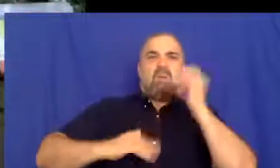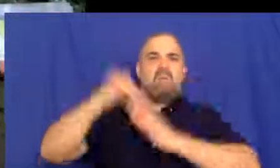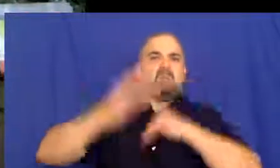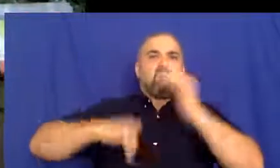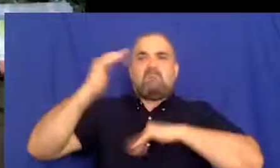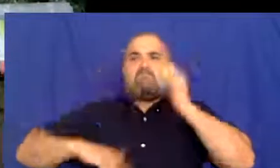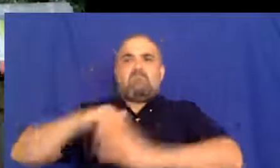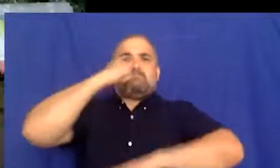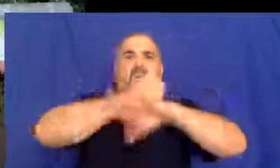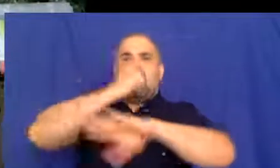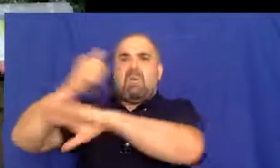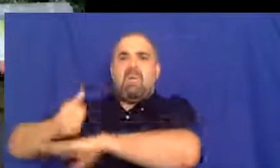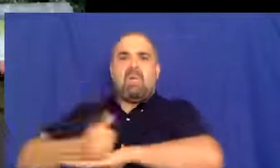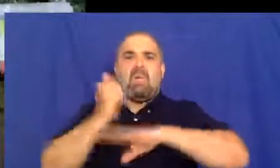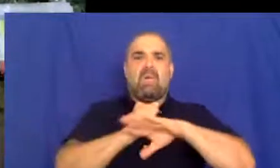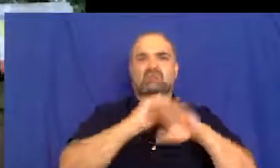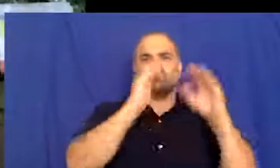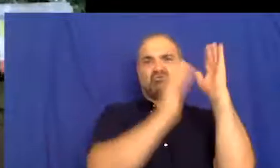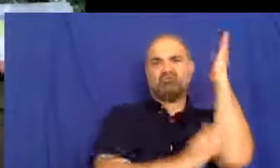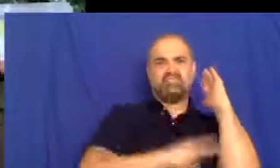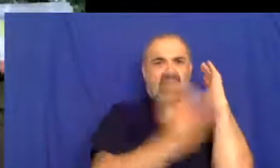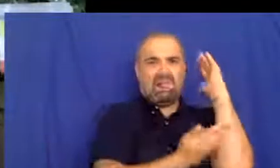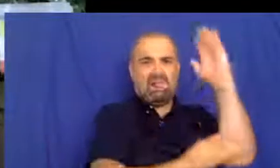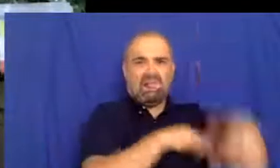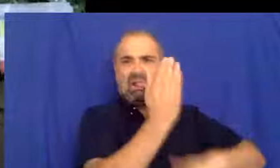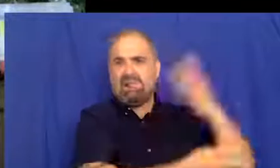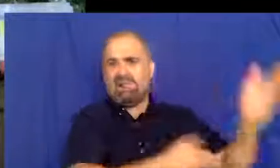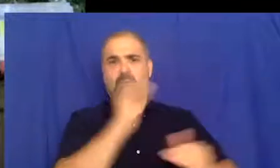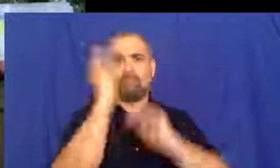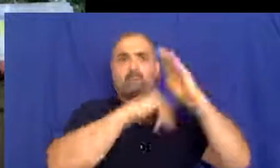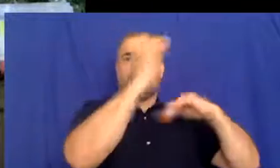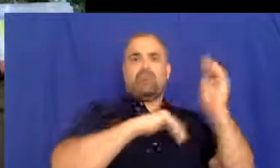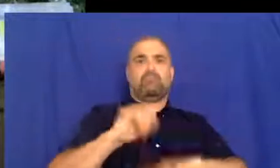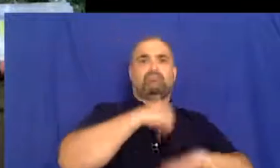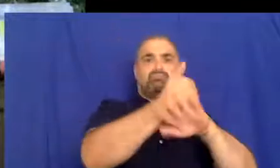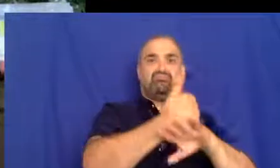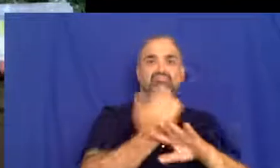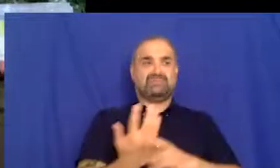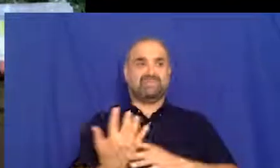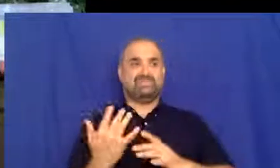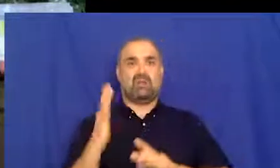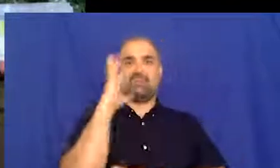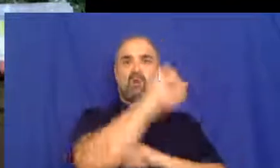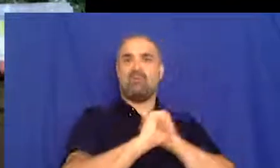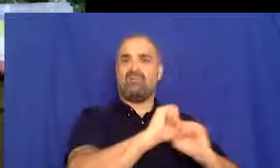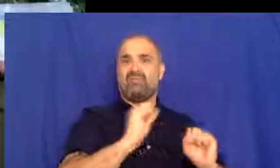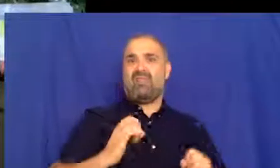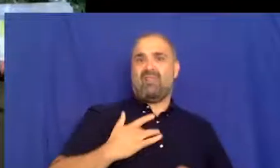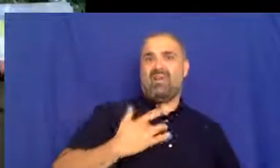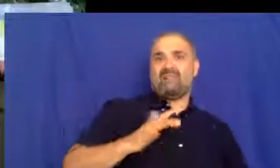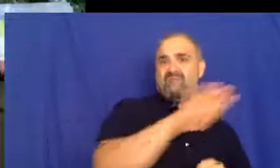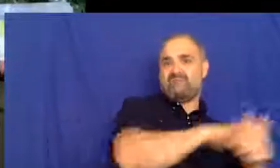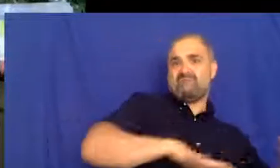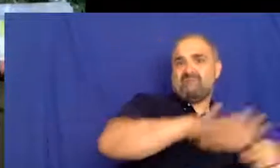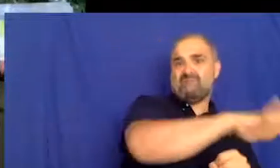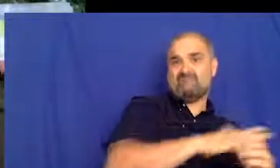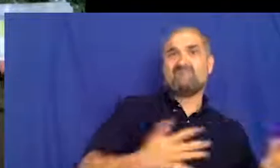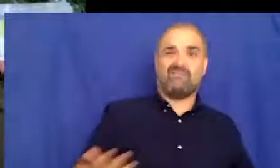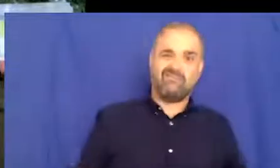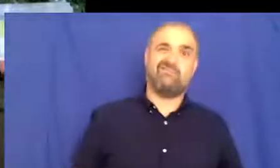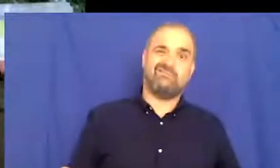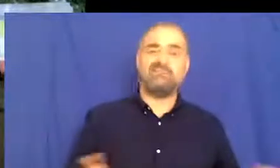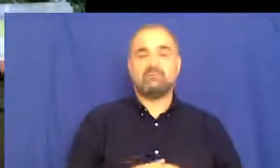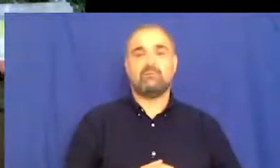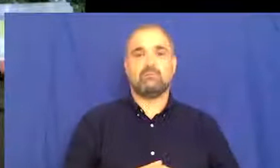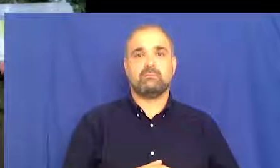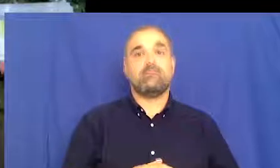encroaching buildings and things. Yeah, so they're mainly found in forest areas, but they do actually encroach into cities and housing estates and